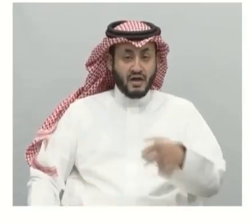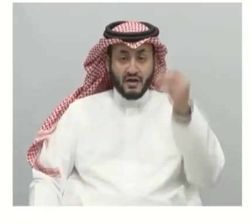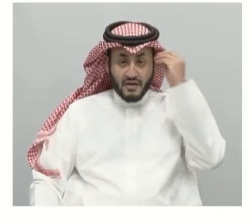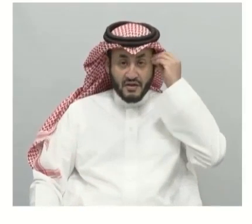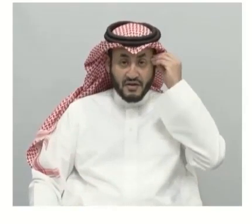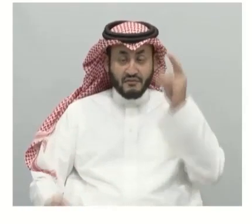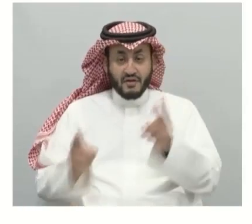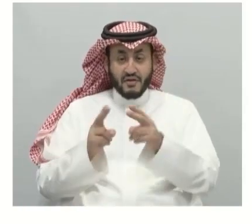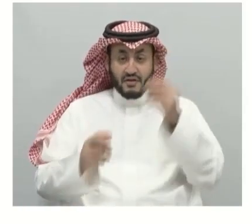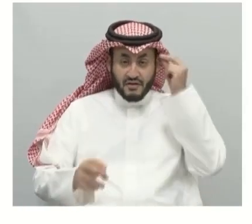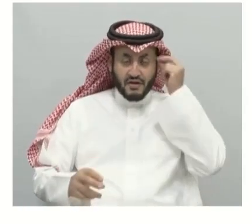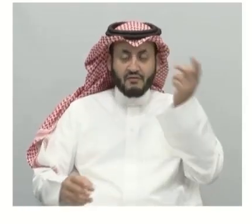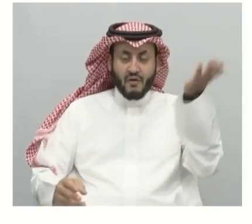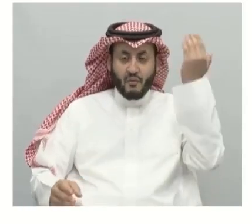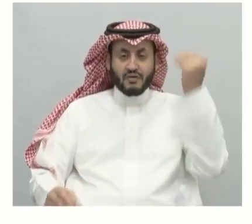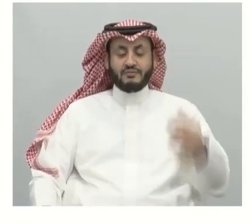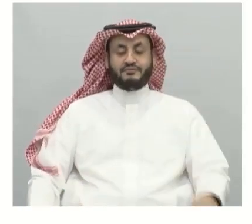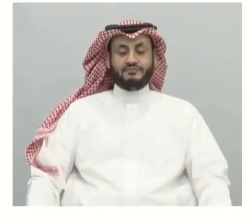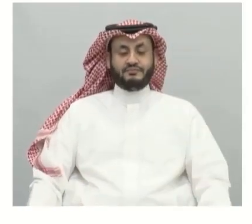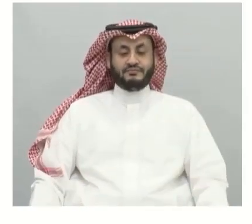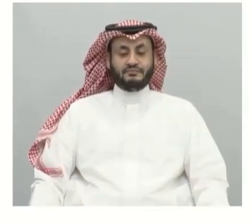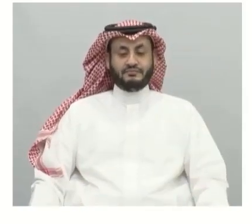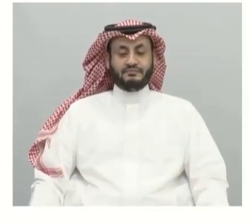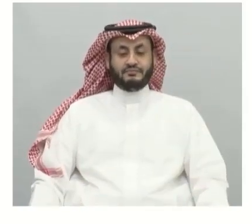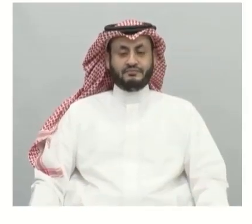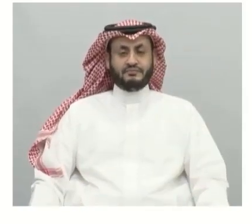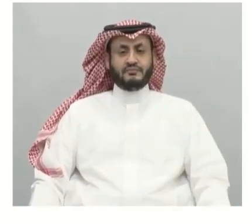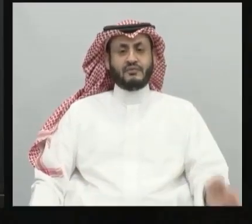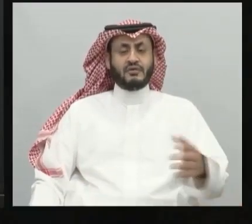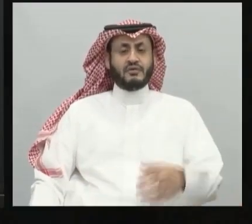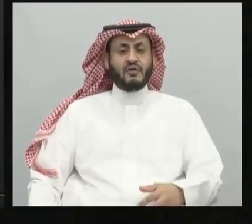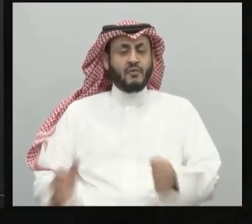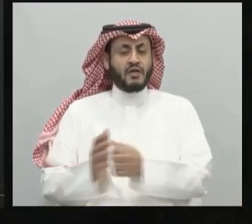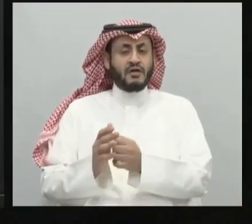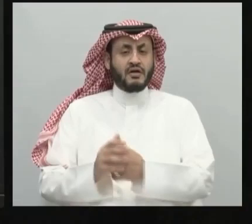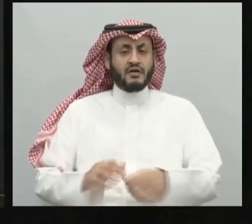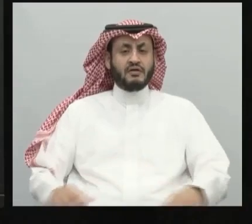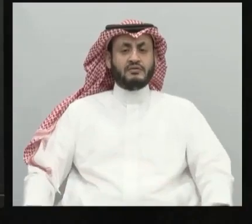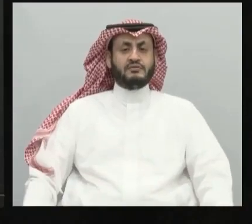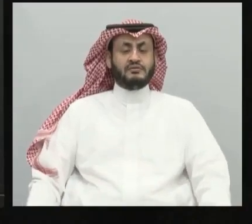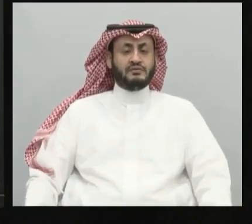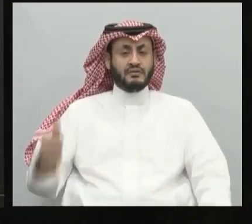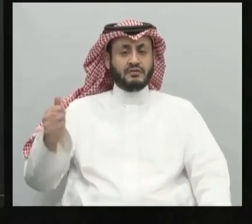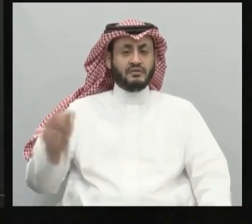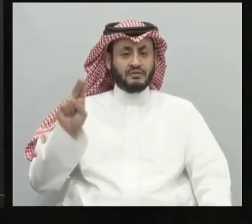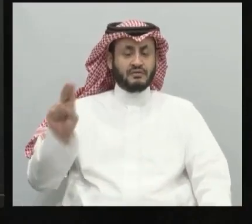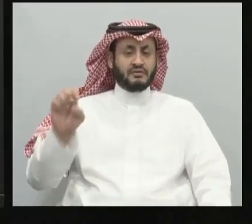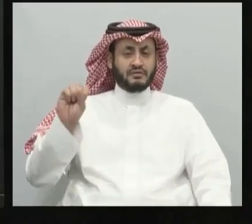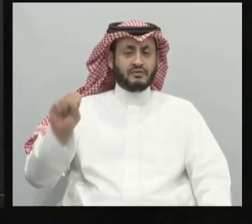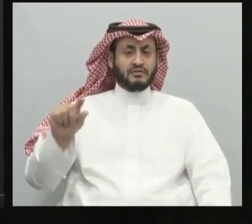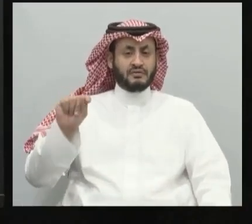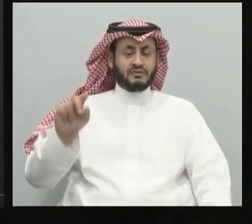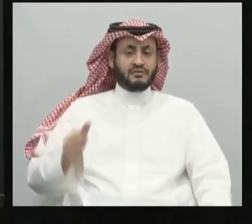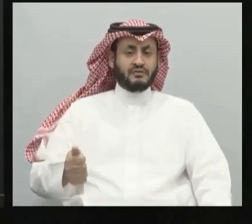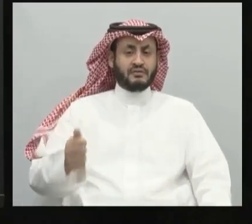already knows his name. He is from Australia, a name of country.